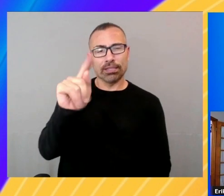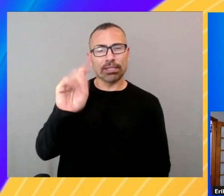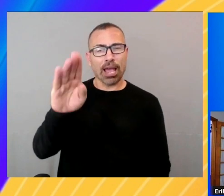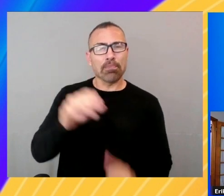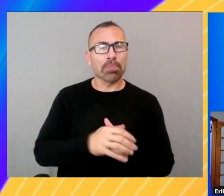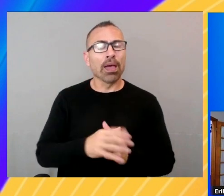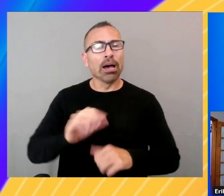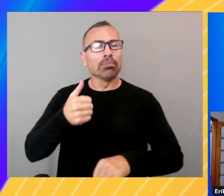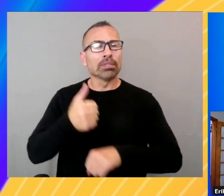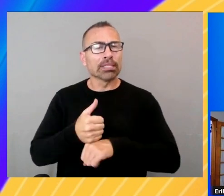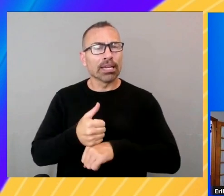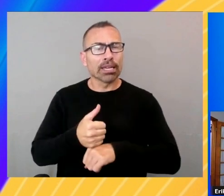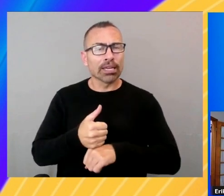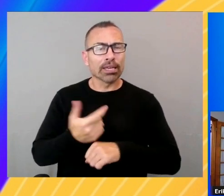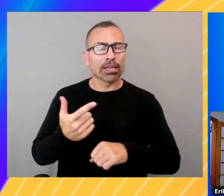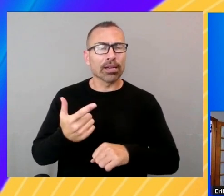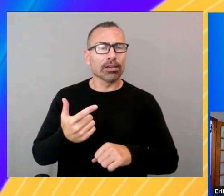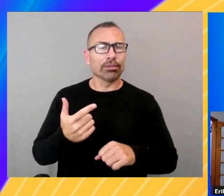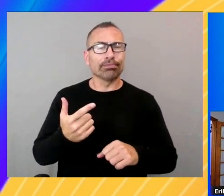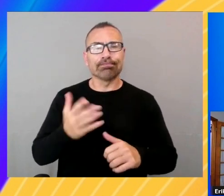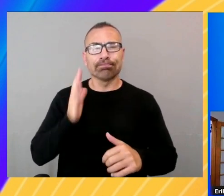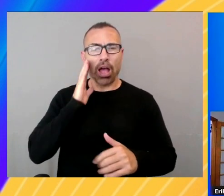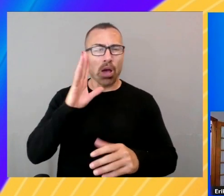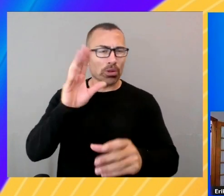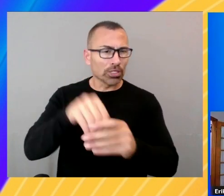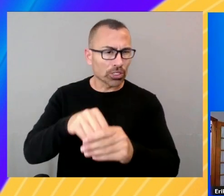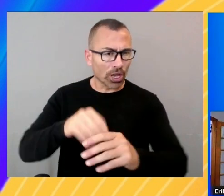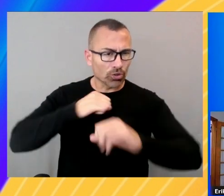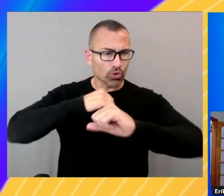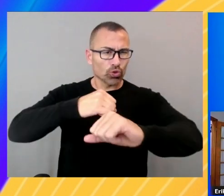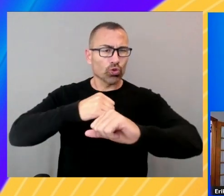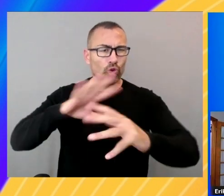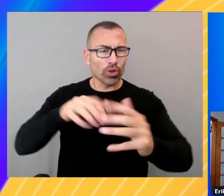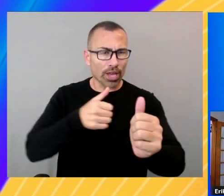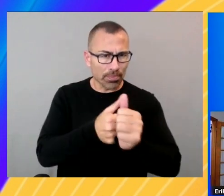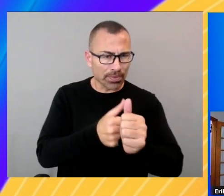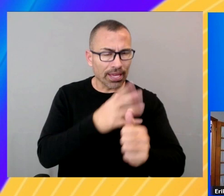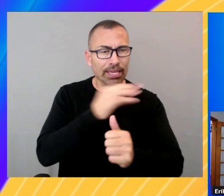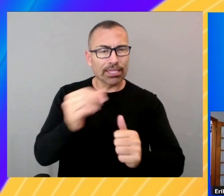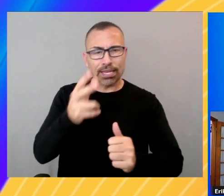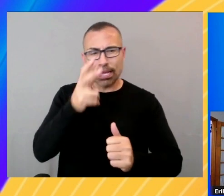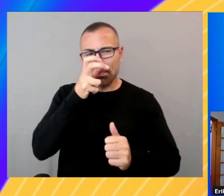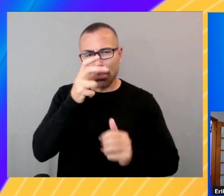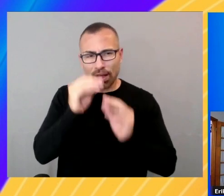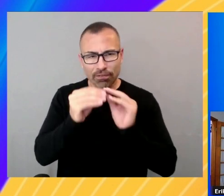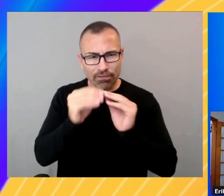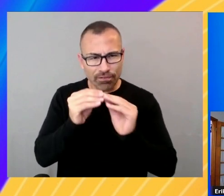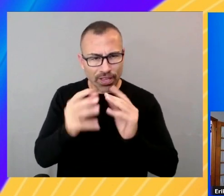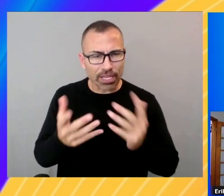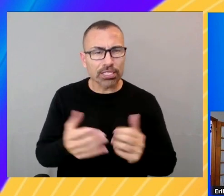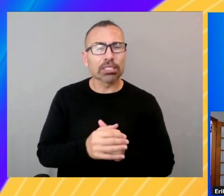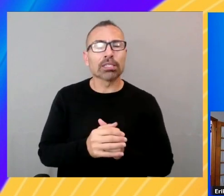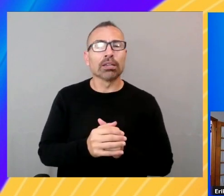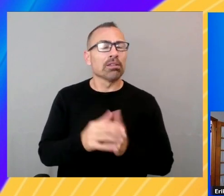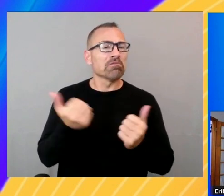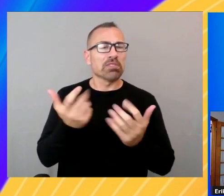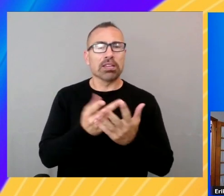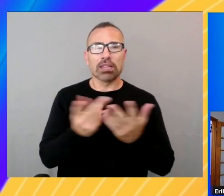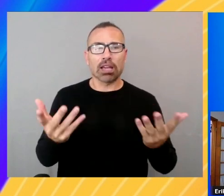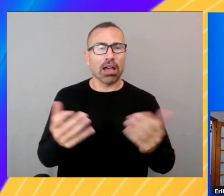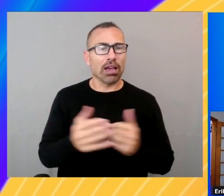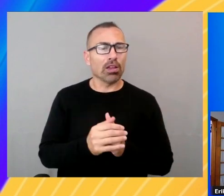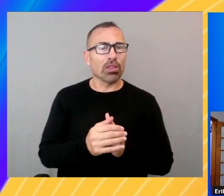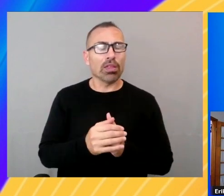that I'm going to install security updates and bug fix updates of any sort, and then as well as non-security related updates.